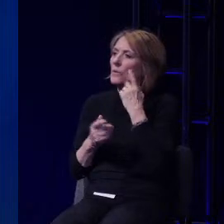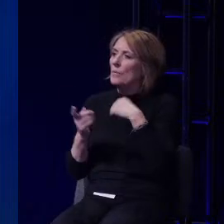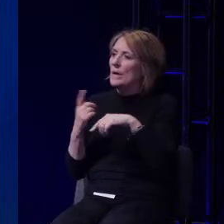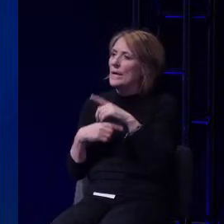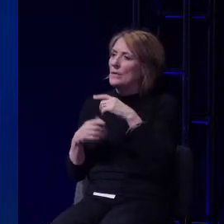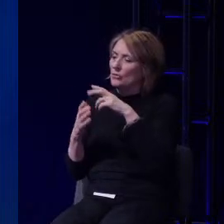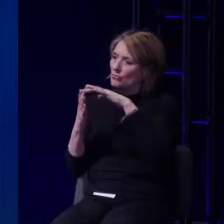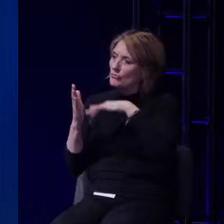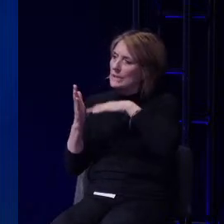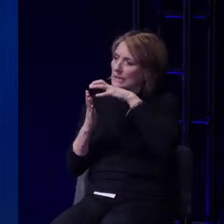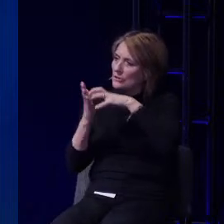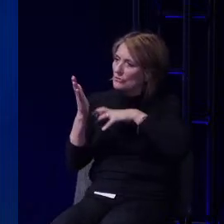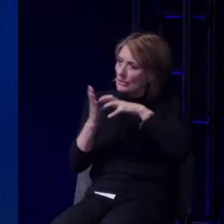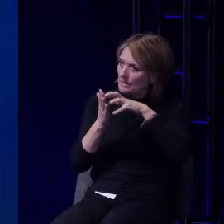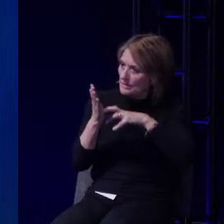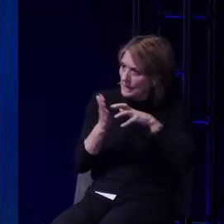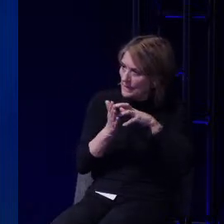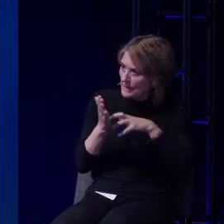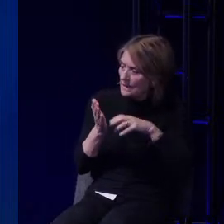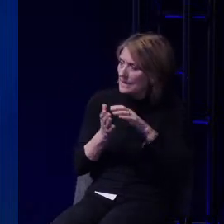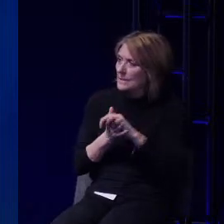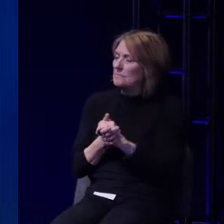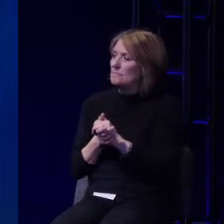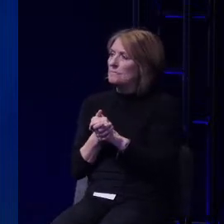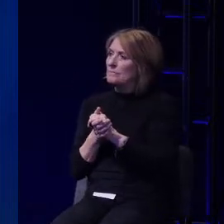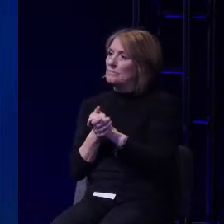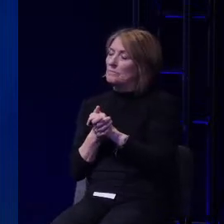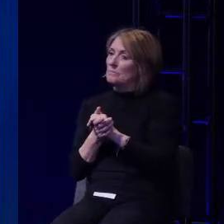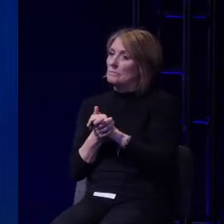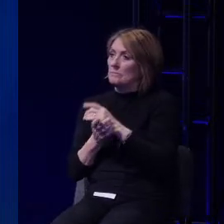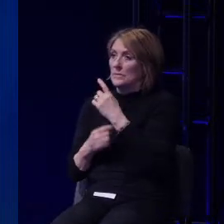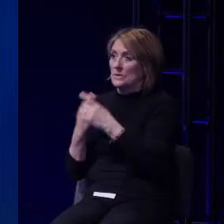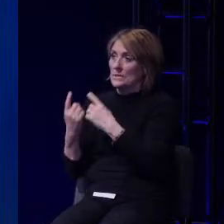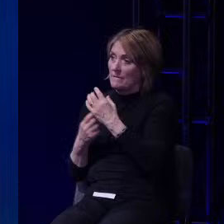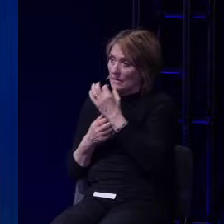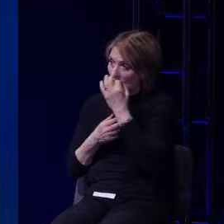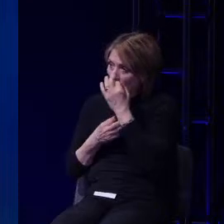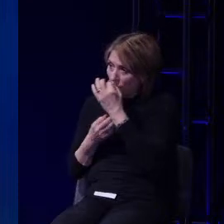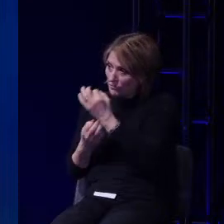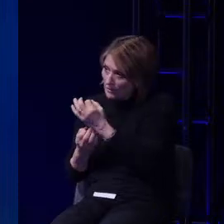reading scripts, once you got into scripted drama, were you attracted to stories that